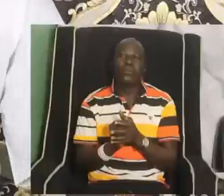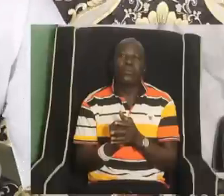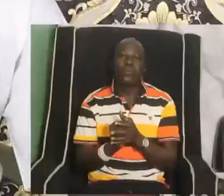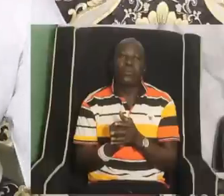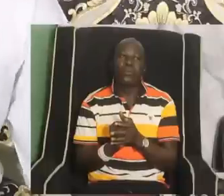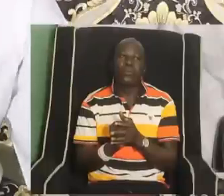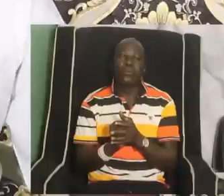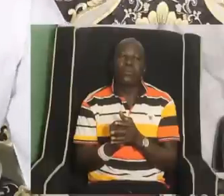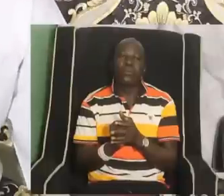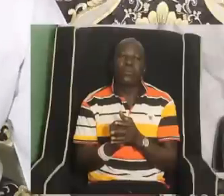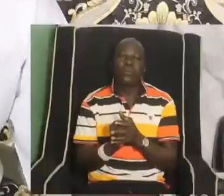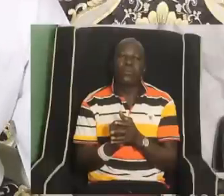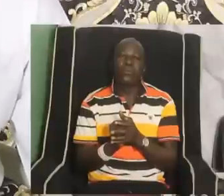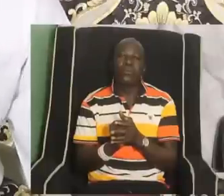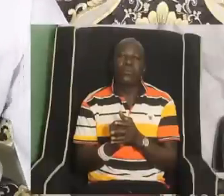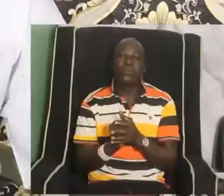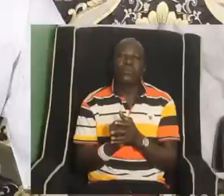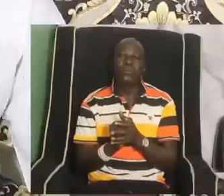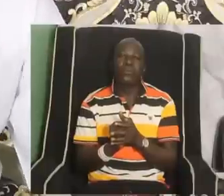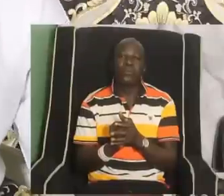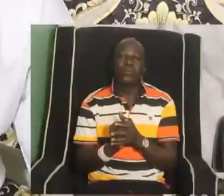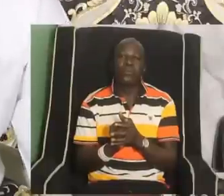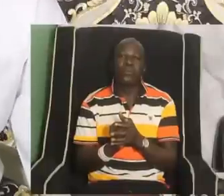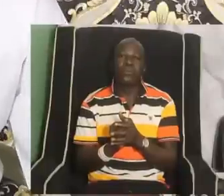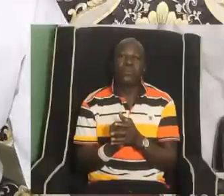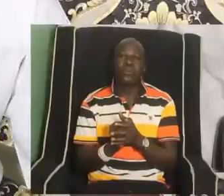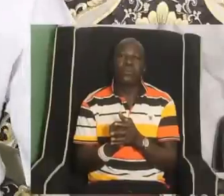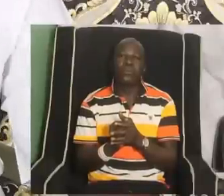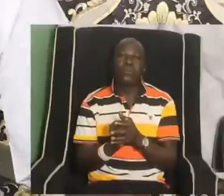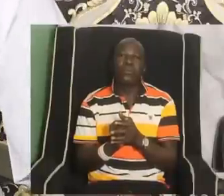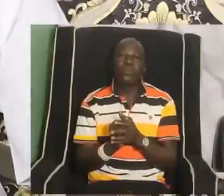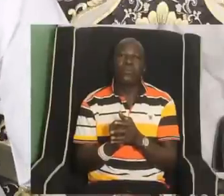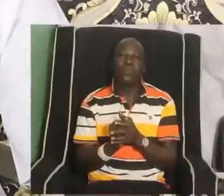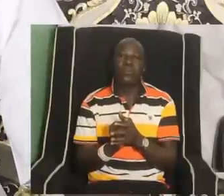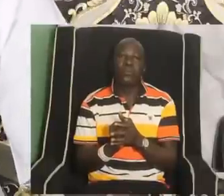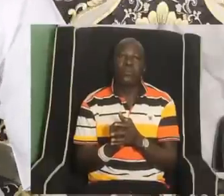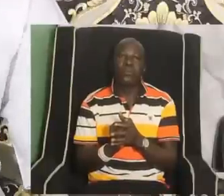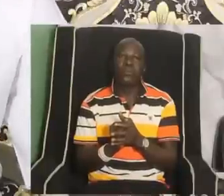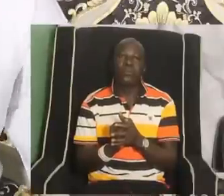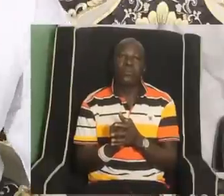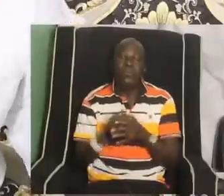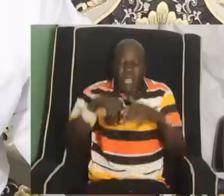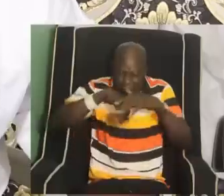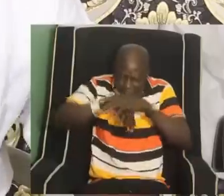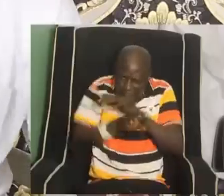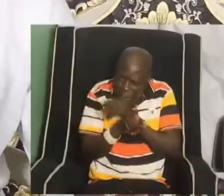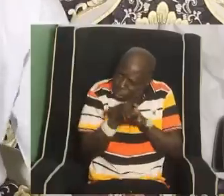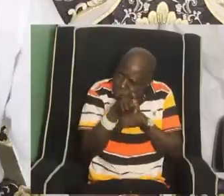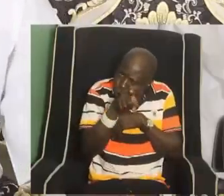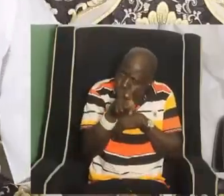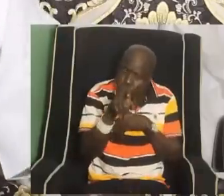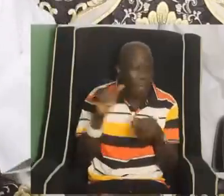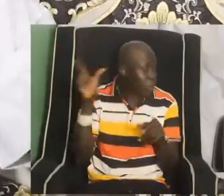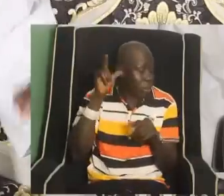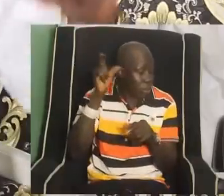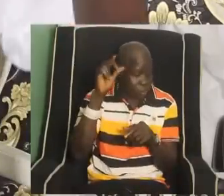o. Emi ta si fi ore ni emi o fi re. Ninu re ni a o ti bi kun fun gbogbo ni. Ninu ore. Ninu ore. Indeed. Let me sir.